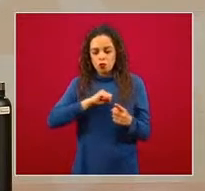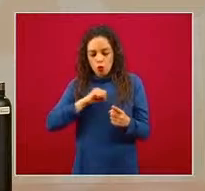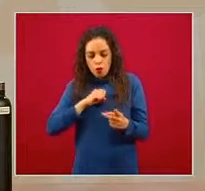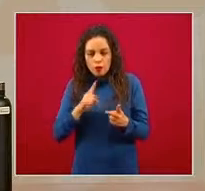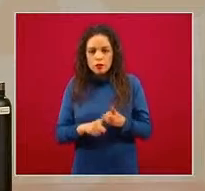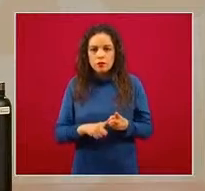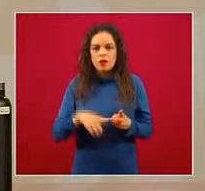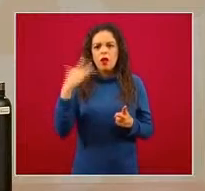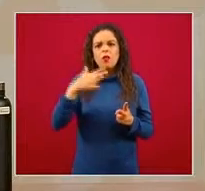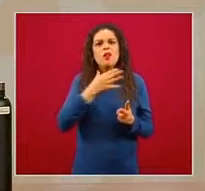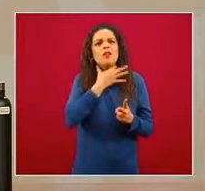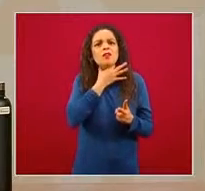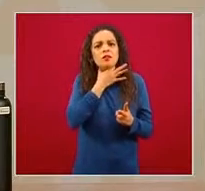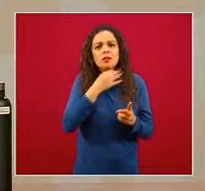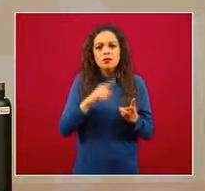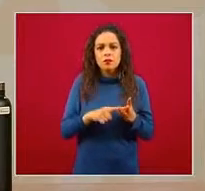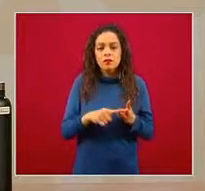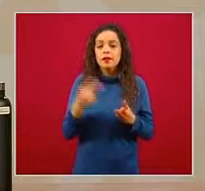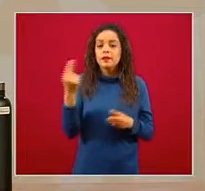if you